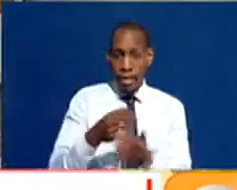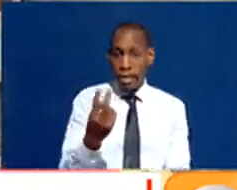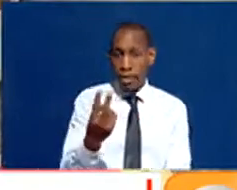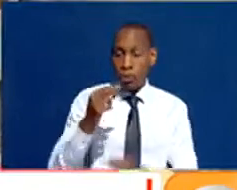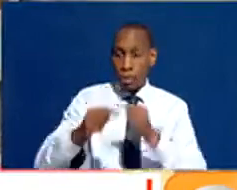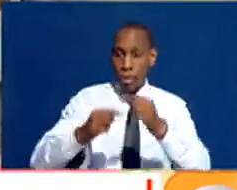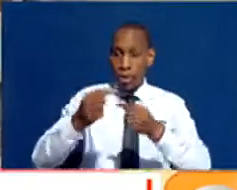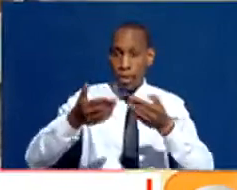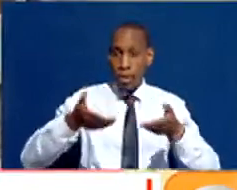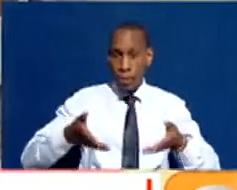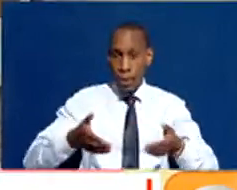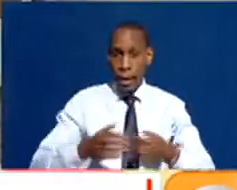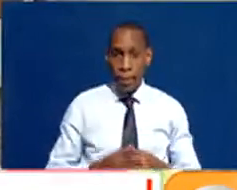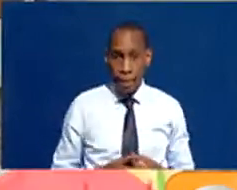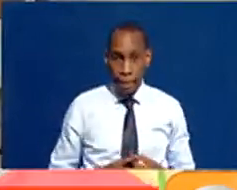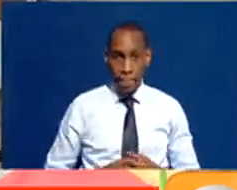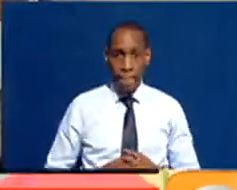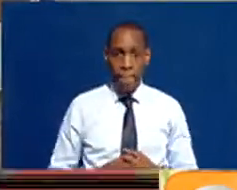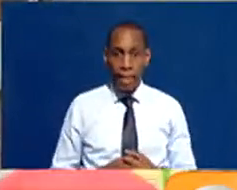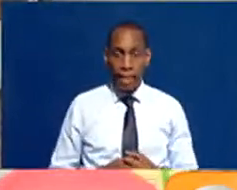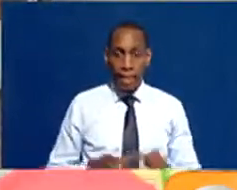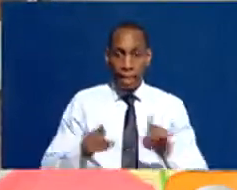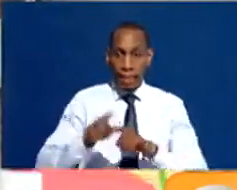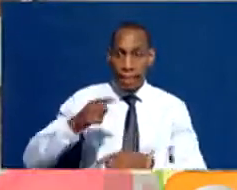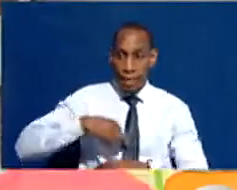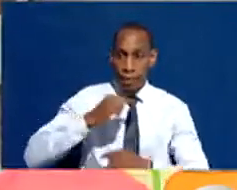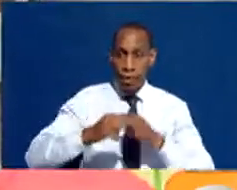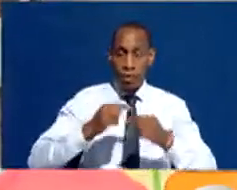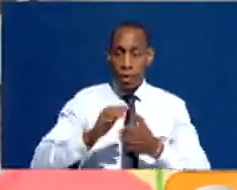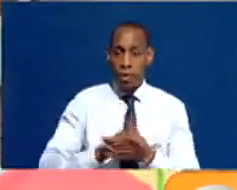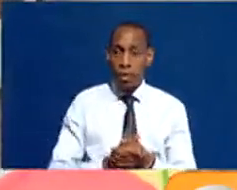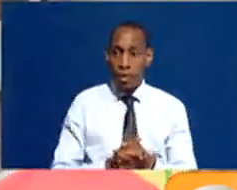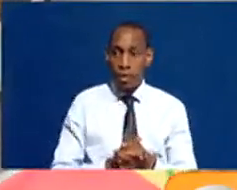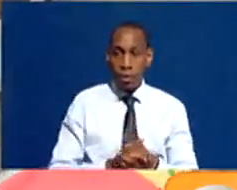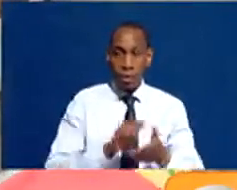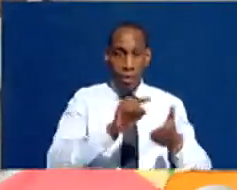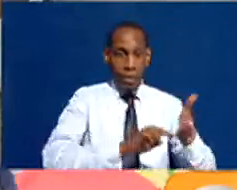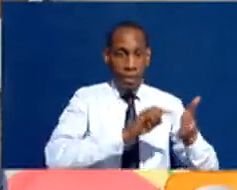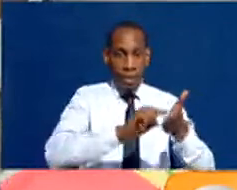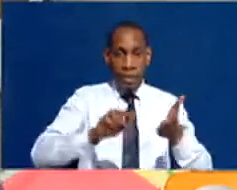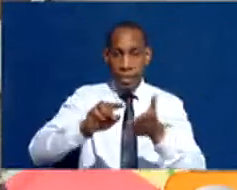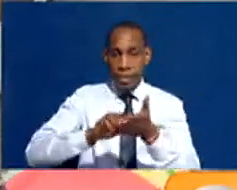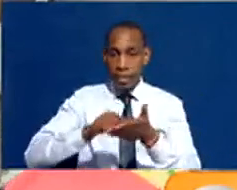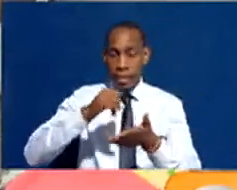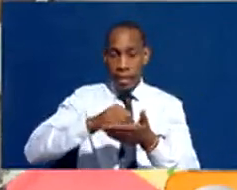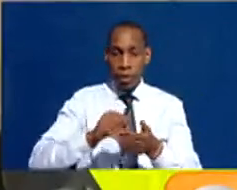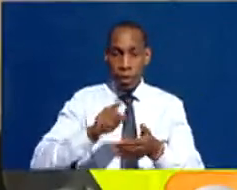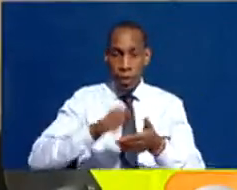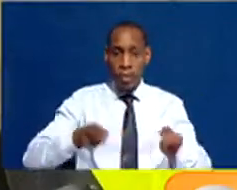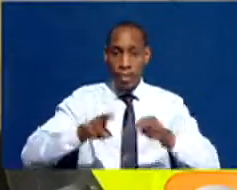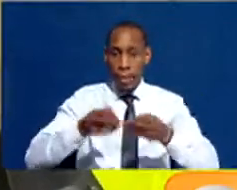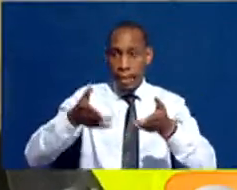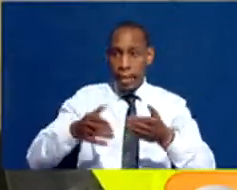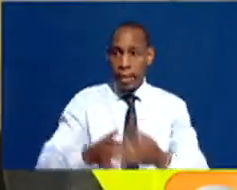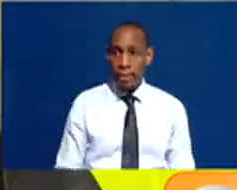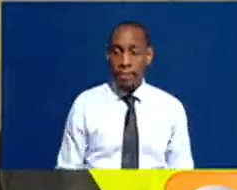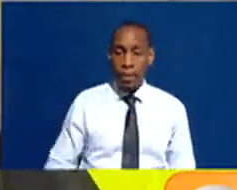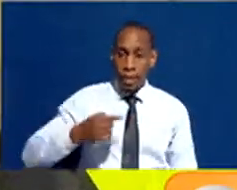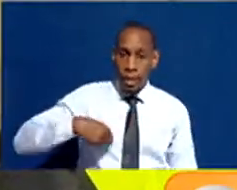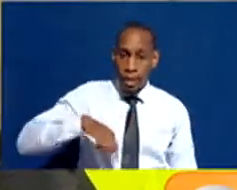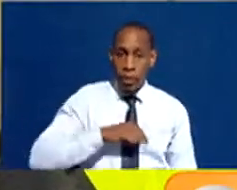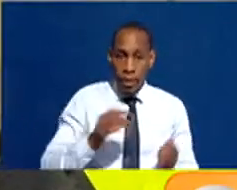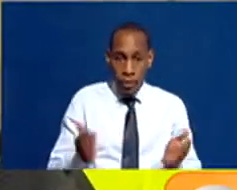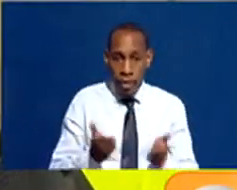are ongoing, and we'll continue pressing charges, including now what has happened here. We are urging